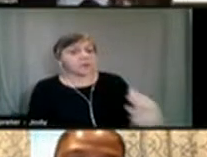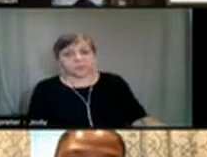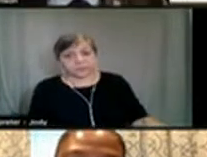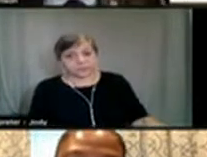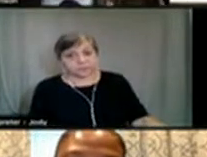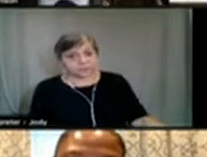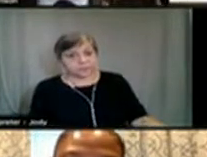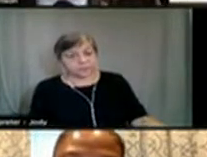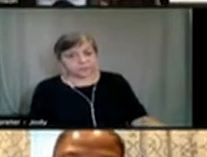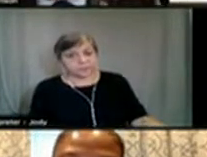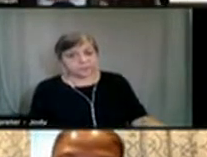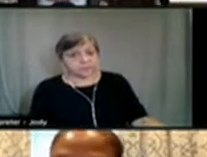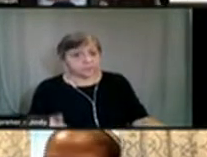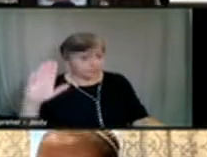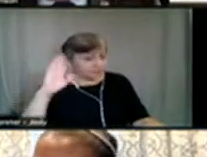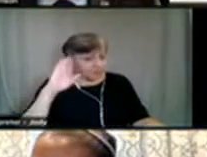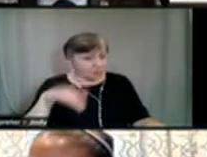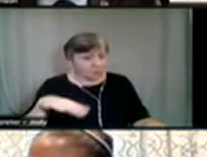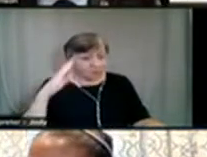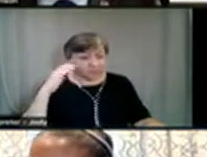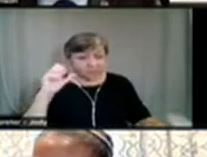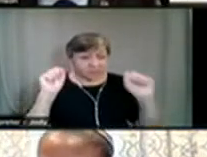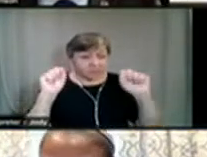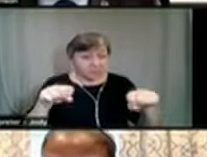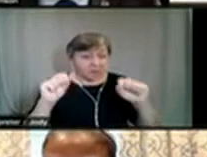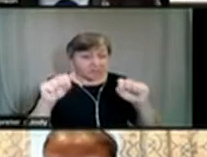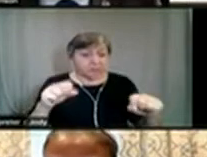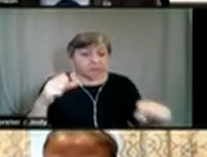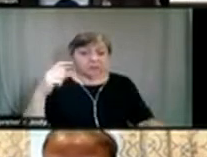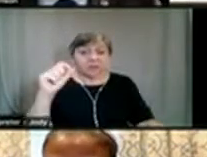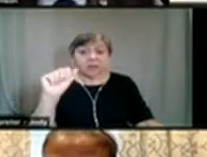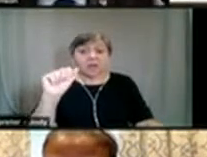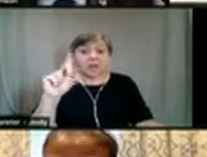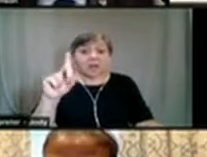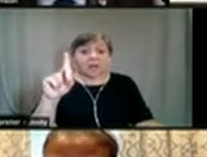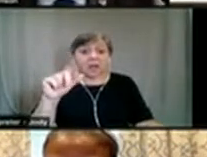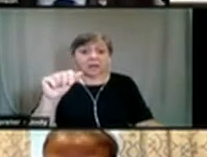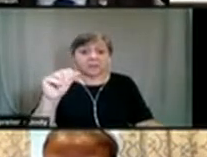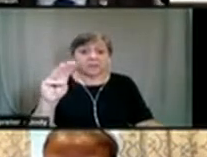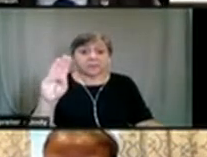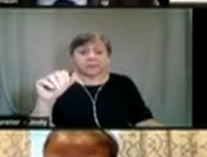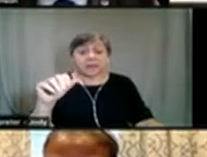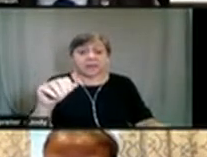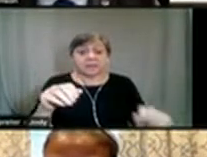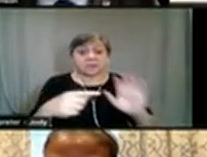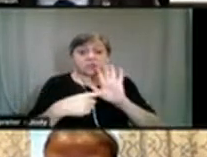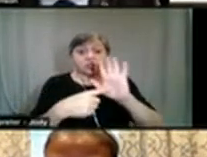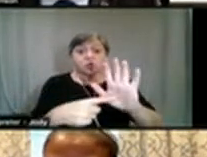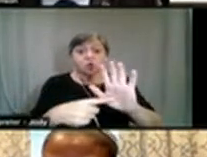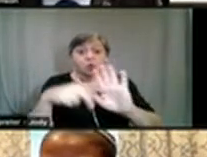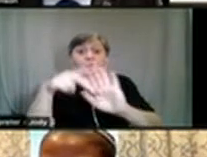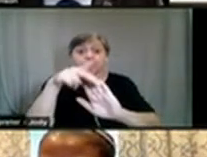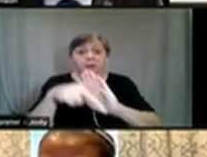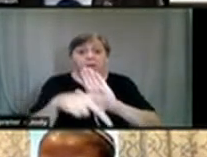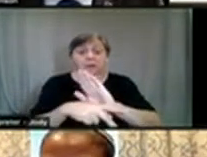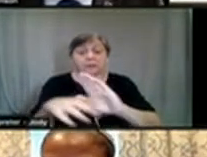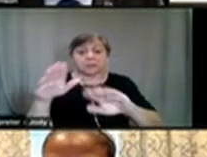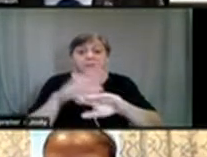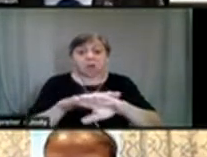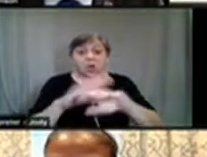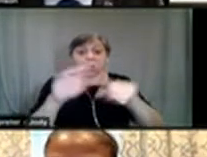possibility that Adam could pull up the policy on the screen. Because